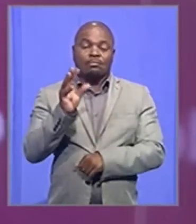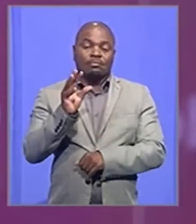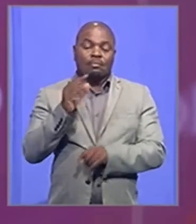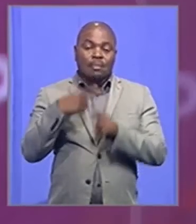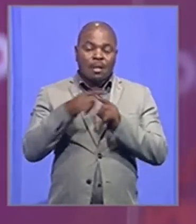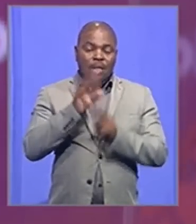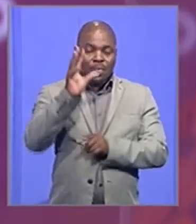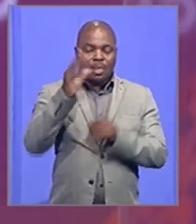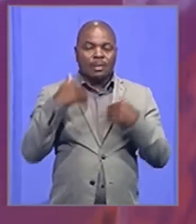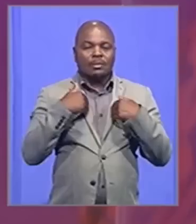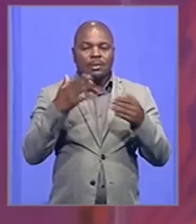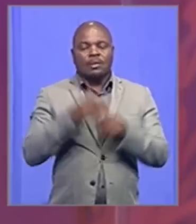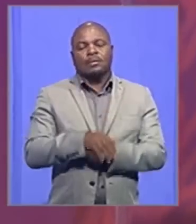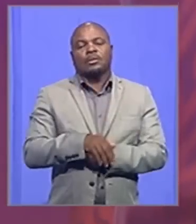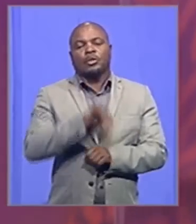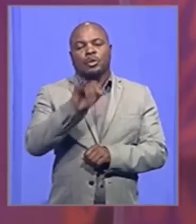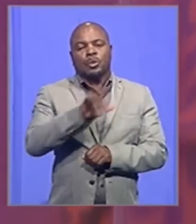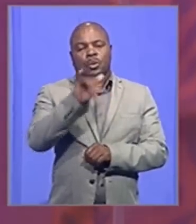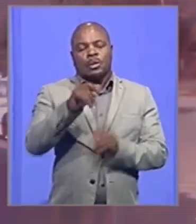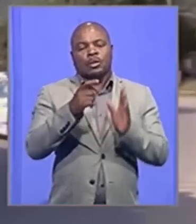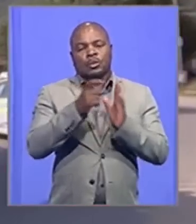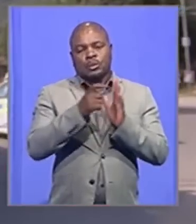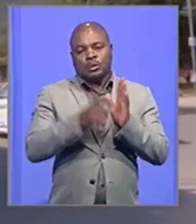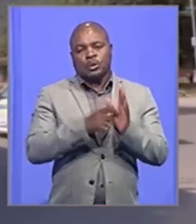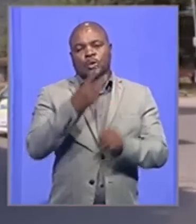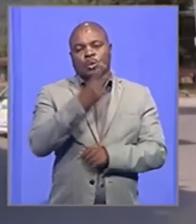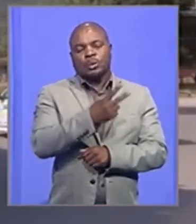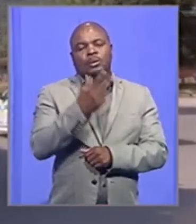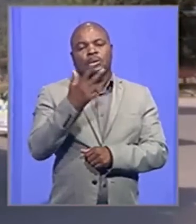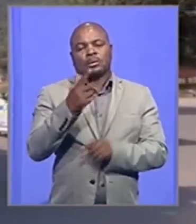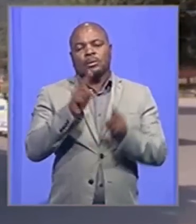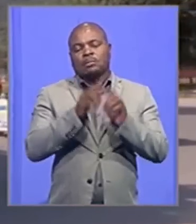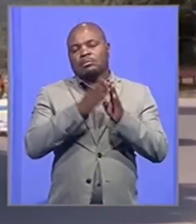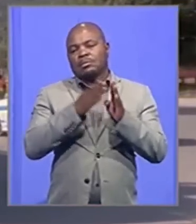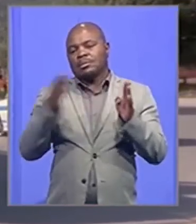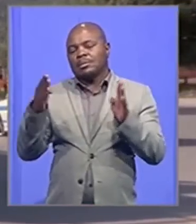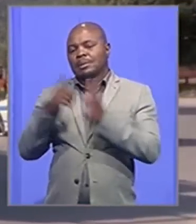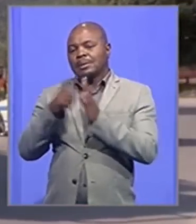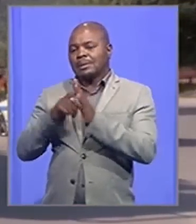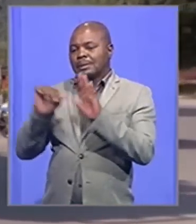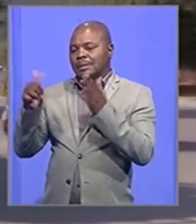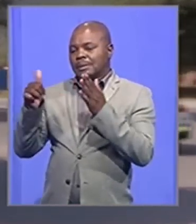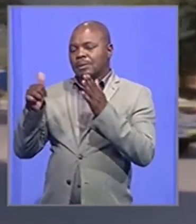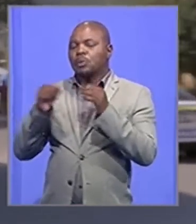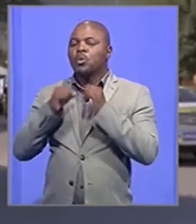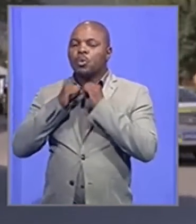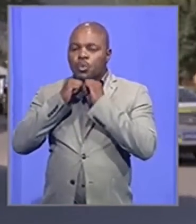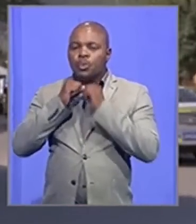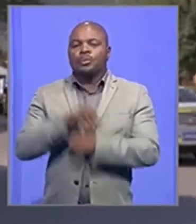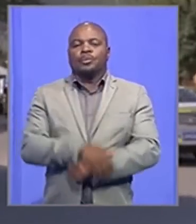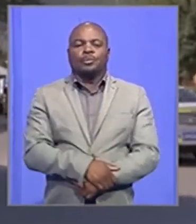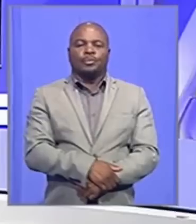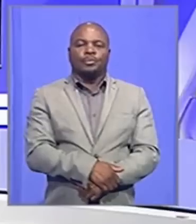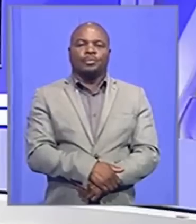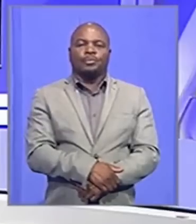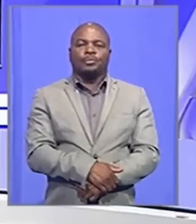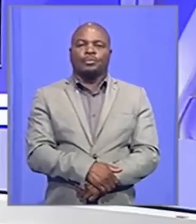go simolola ka Phukwi a le 28 go fitlha ka la borataro la Phatwe.